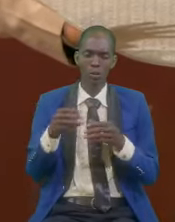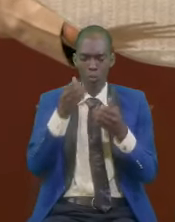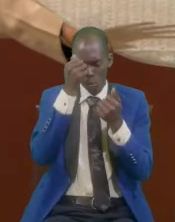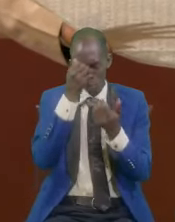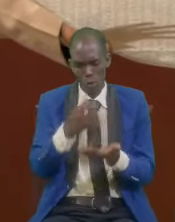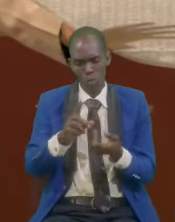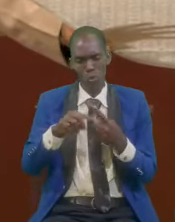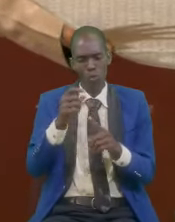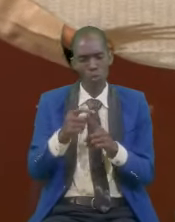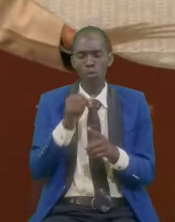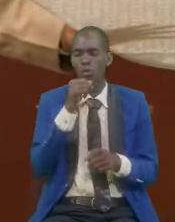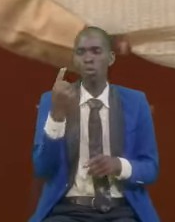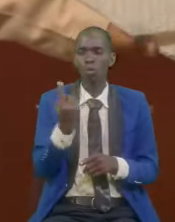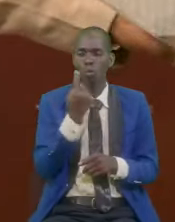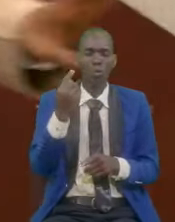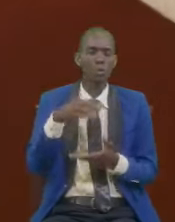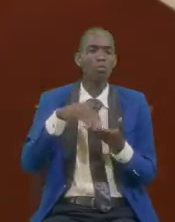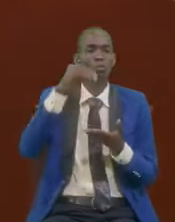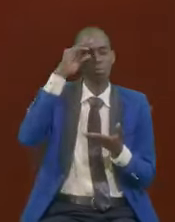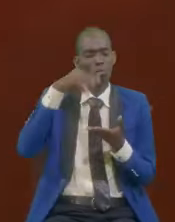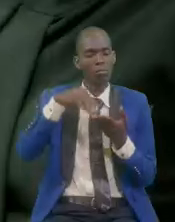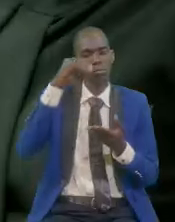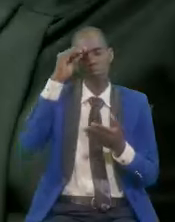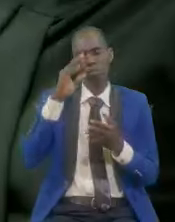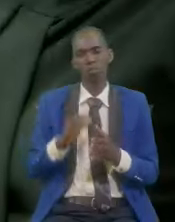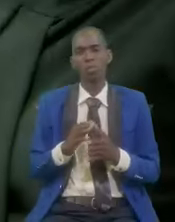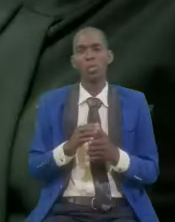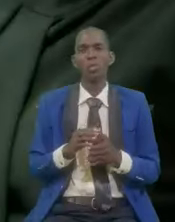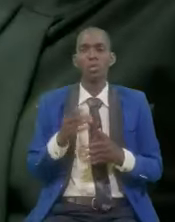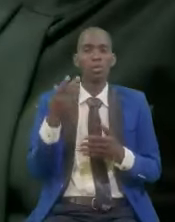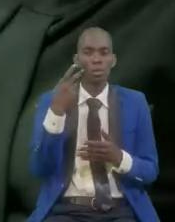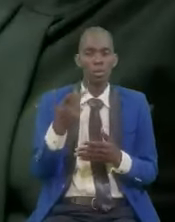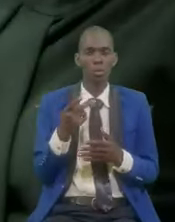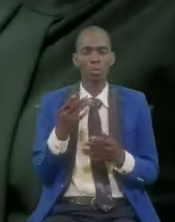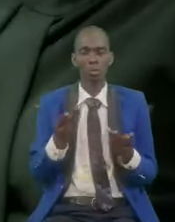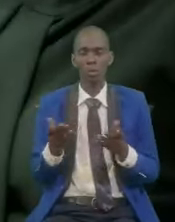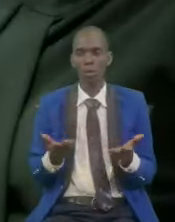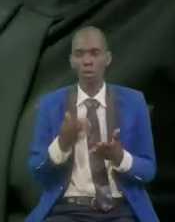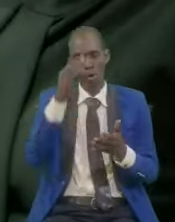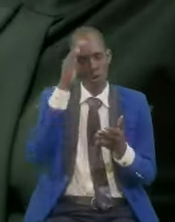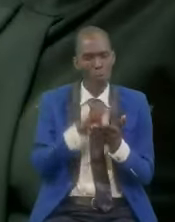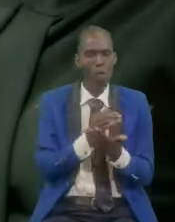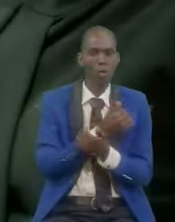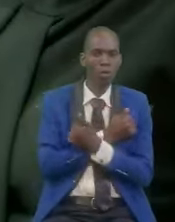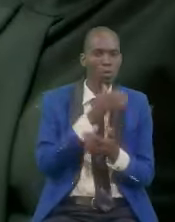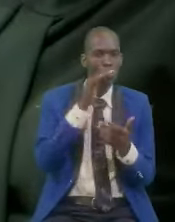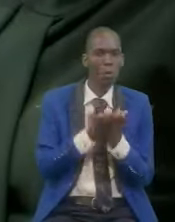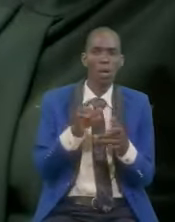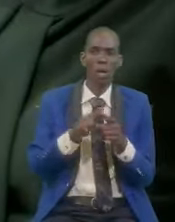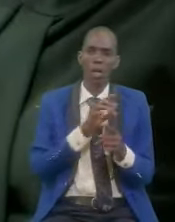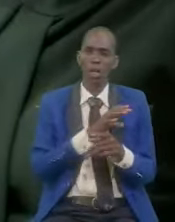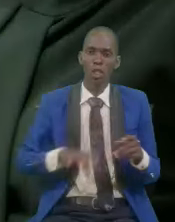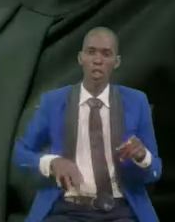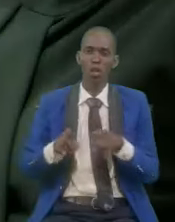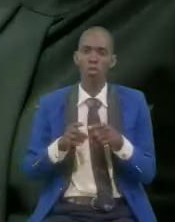hearers only. Are there people that hear, husbands love your wives as Christ also loved the church,